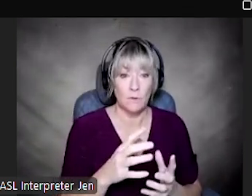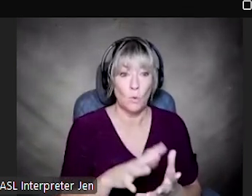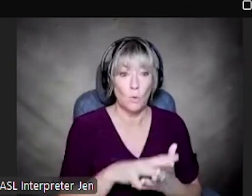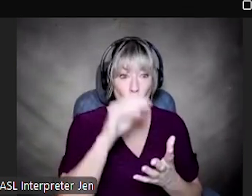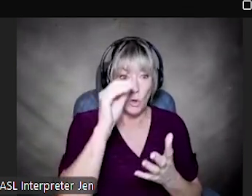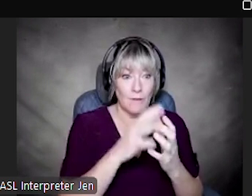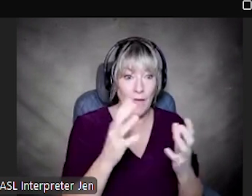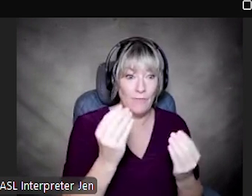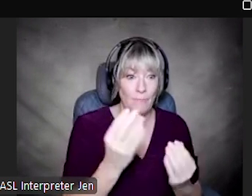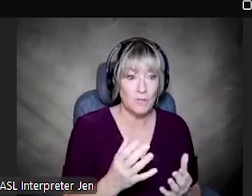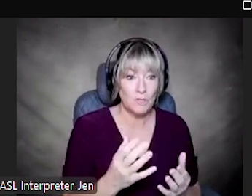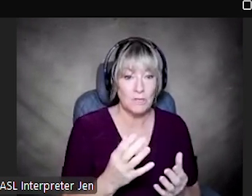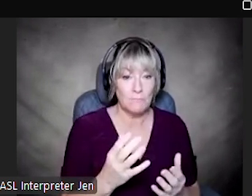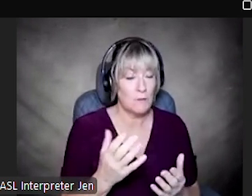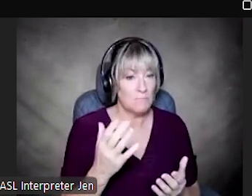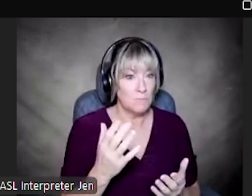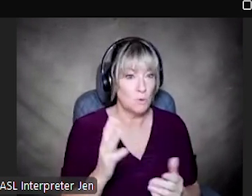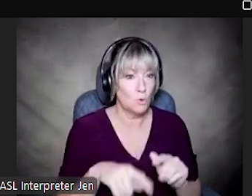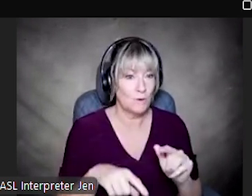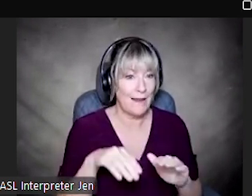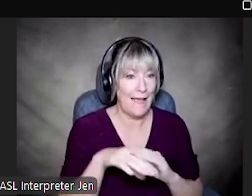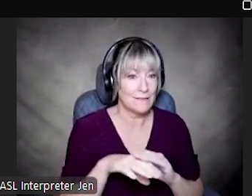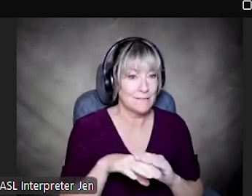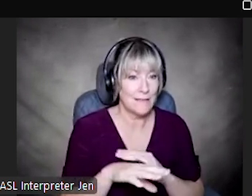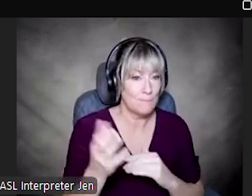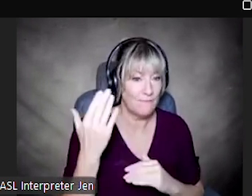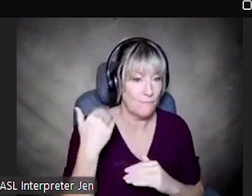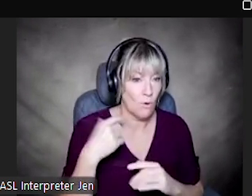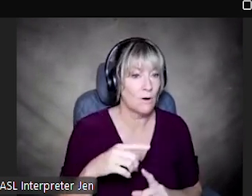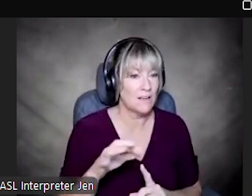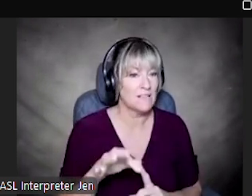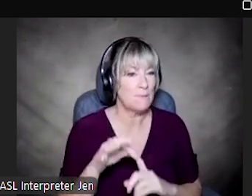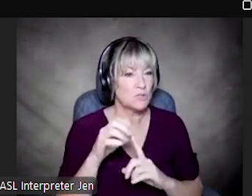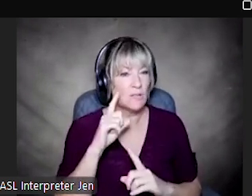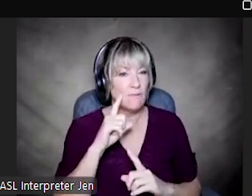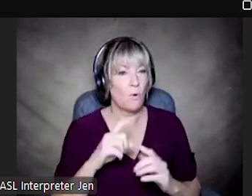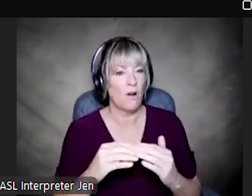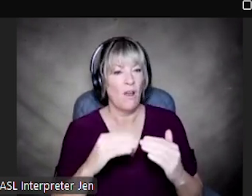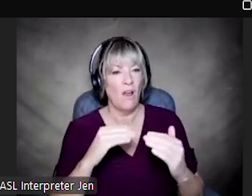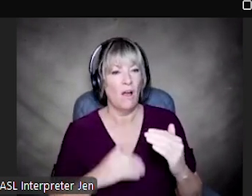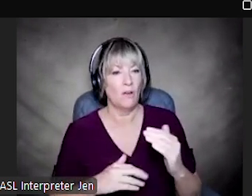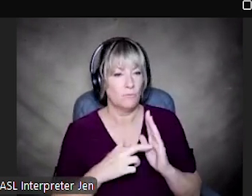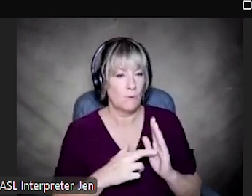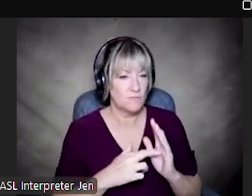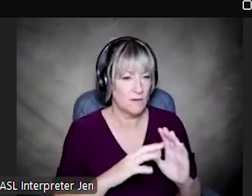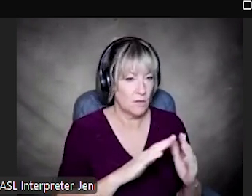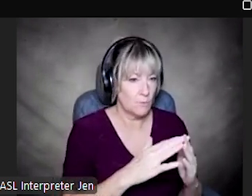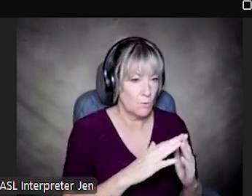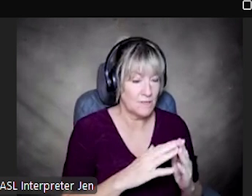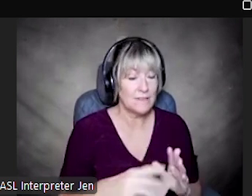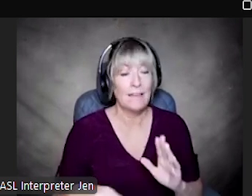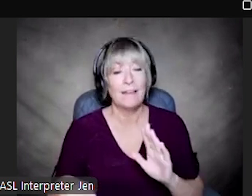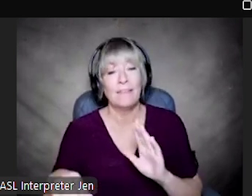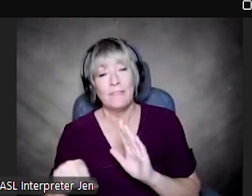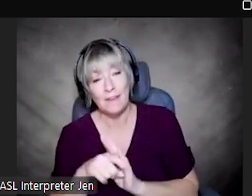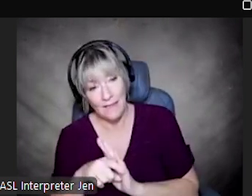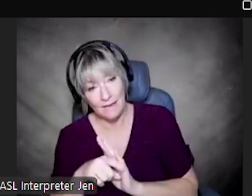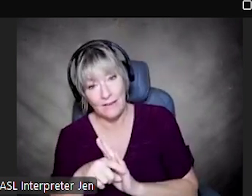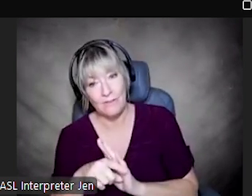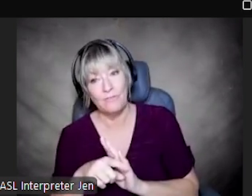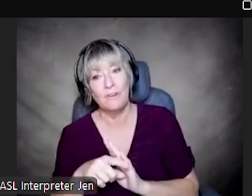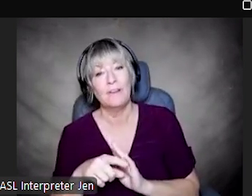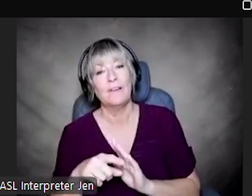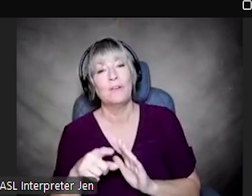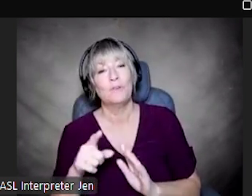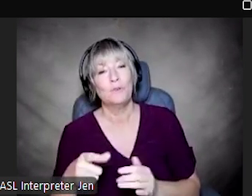that you may not have had access to before, especially for underrepresented communities. And then on the other side, it still causes